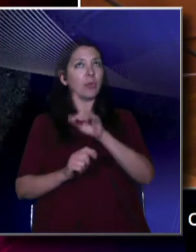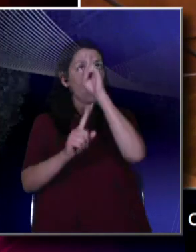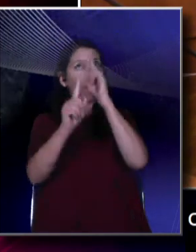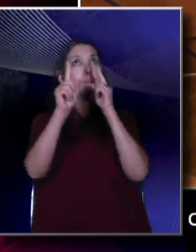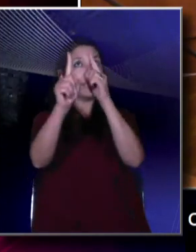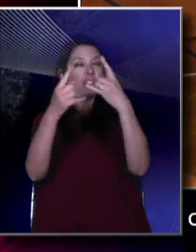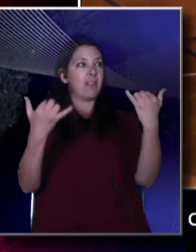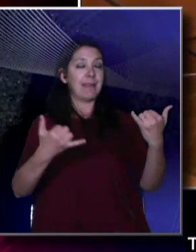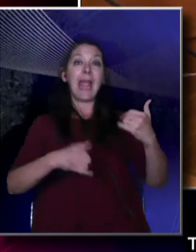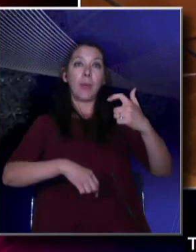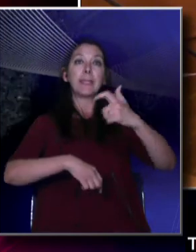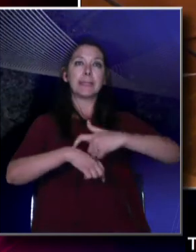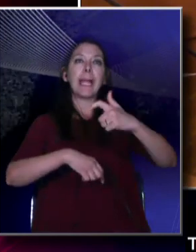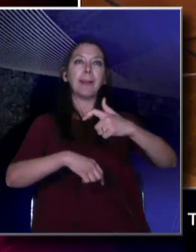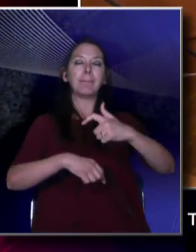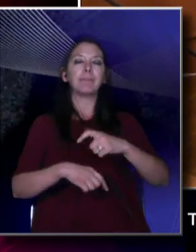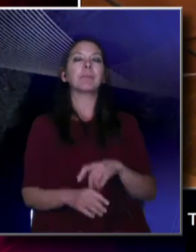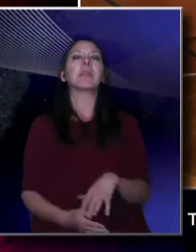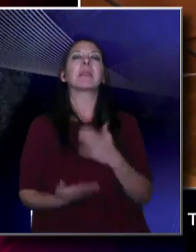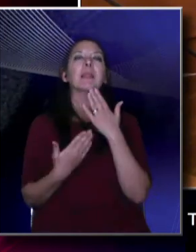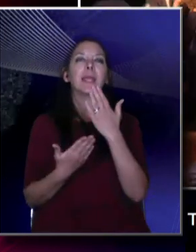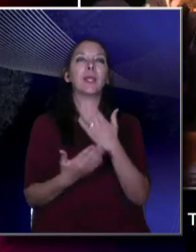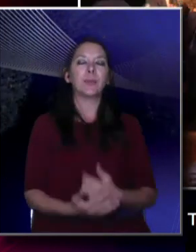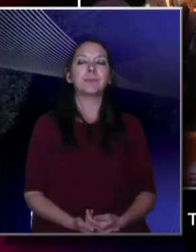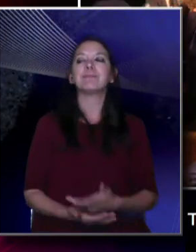you. Thank you.